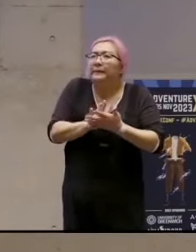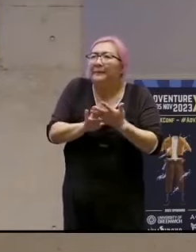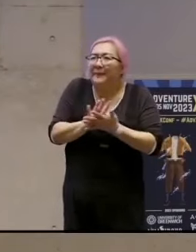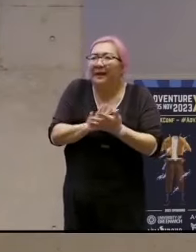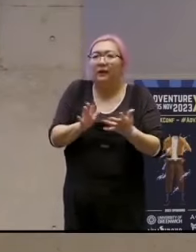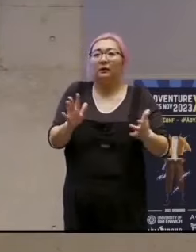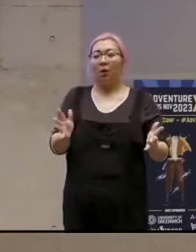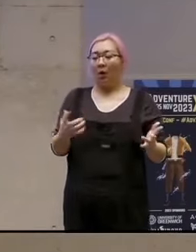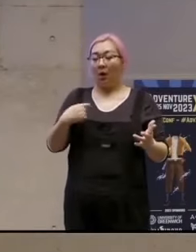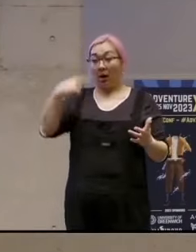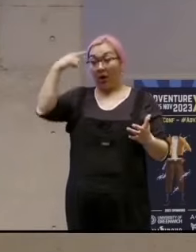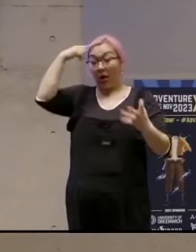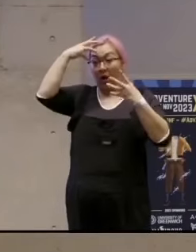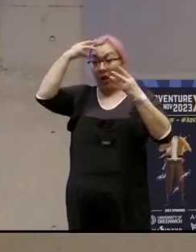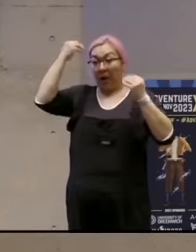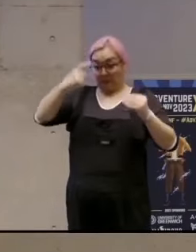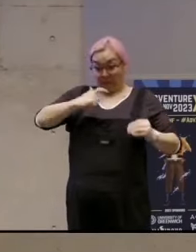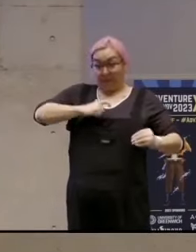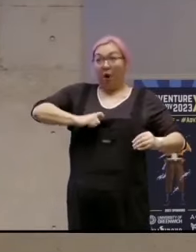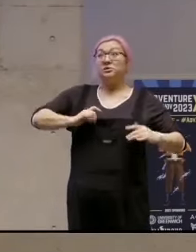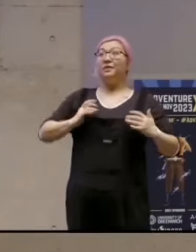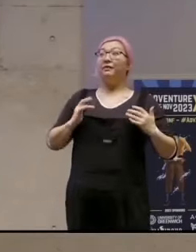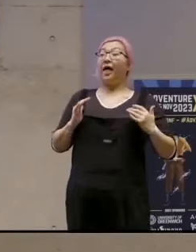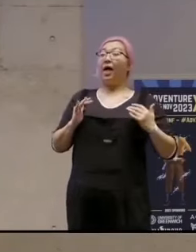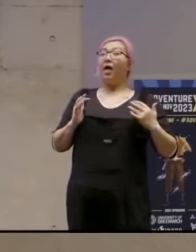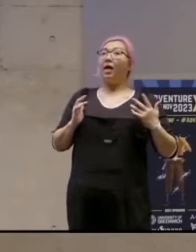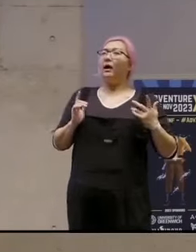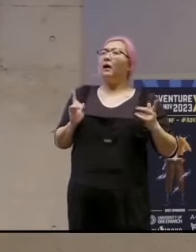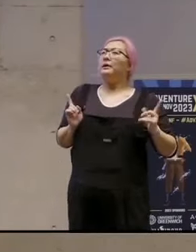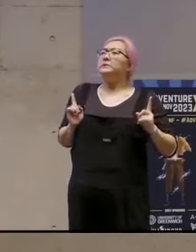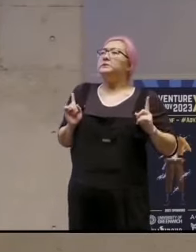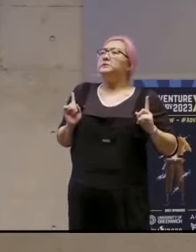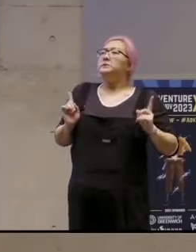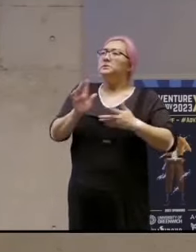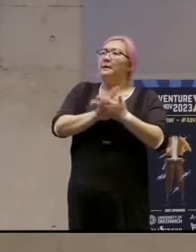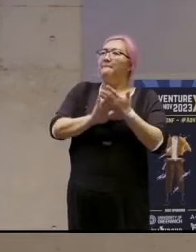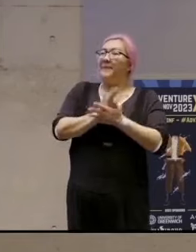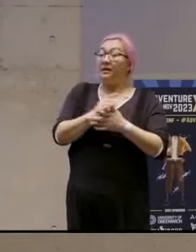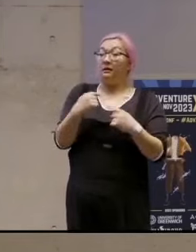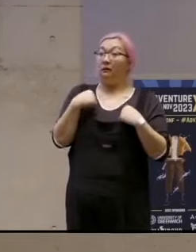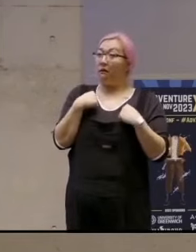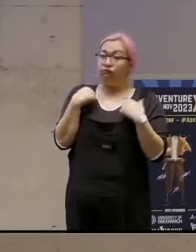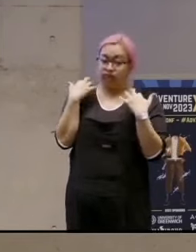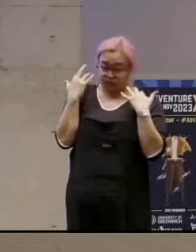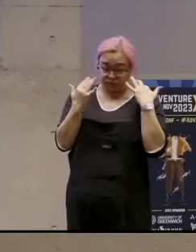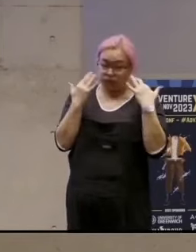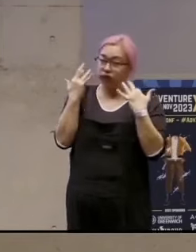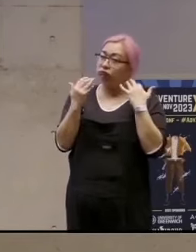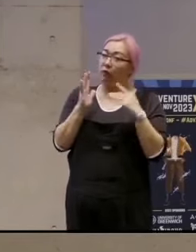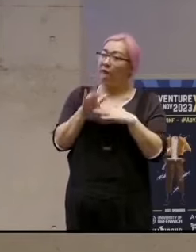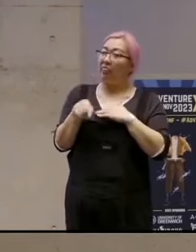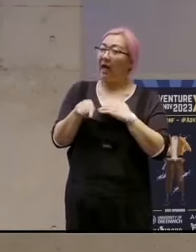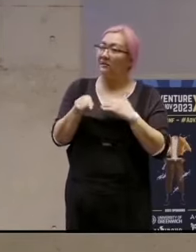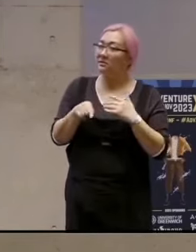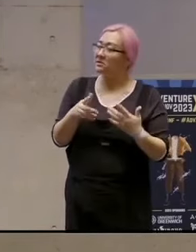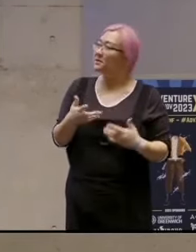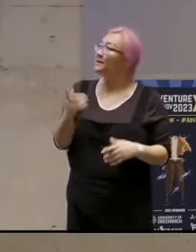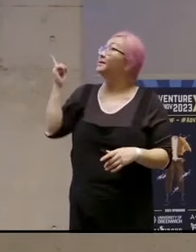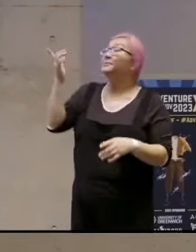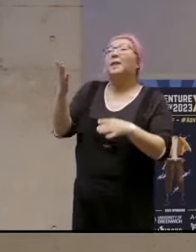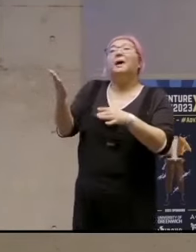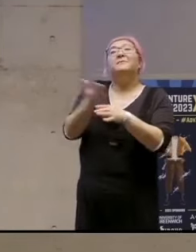there. And so that was something that preoccupied me. And I, before the game jam, I had a